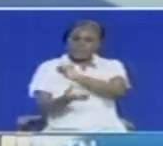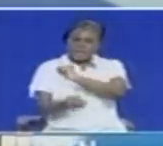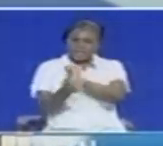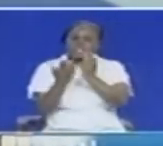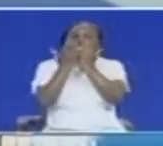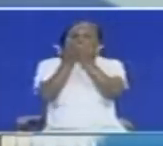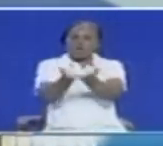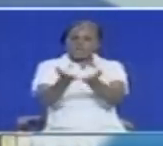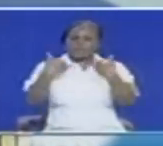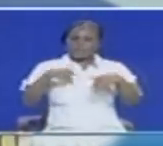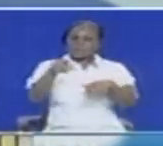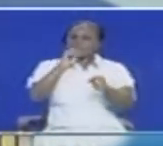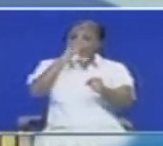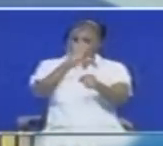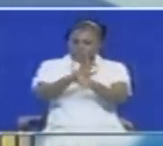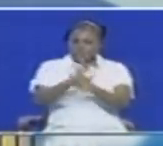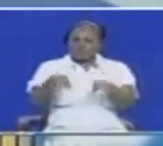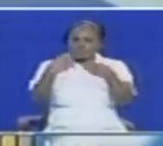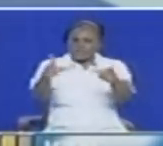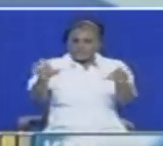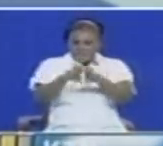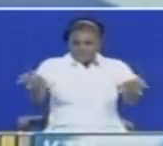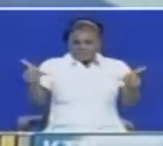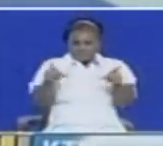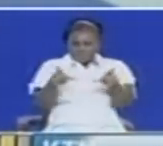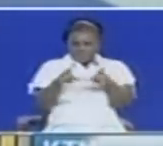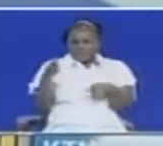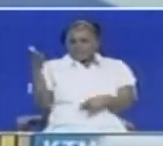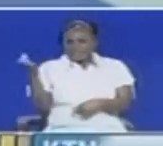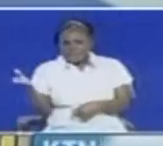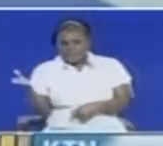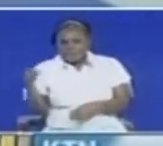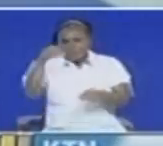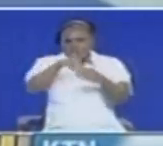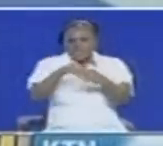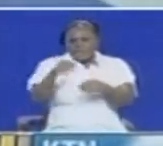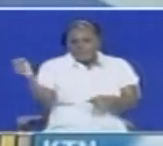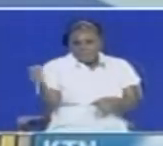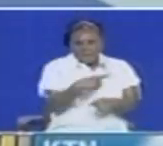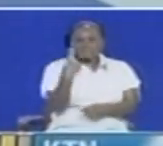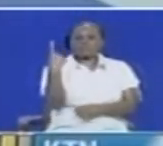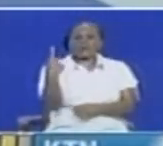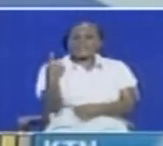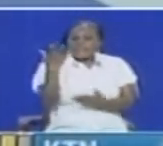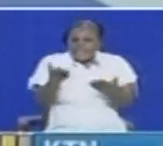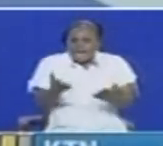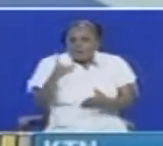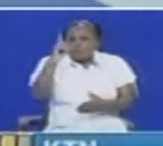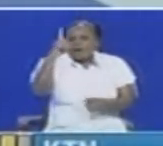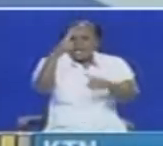Likoni who she promised to give title deeds in the Waitiki land within 1 month in office. It's been 1 year